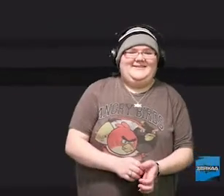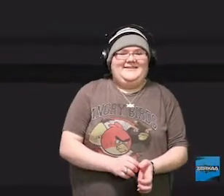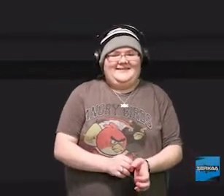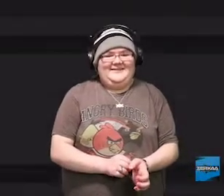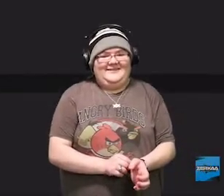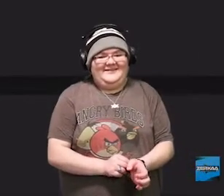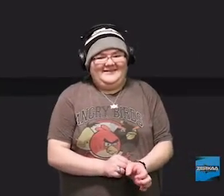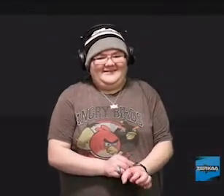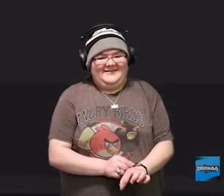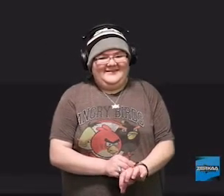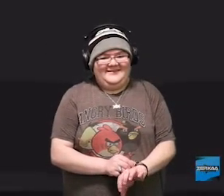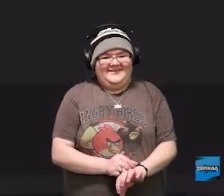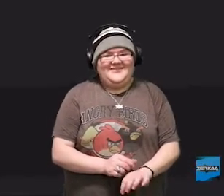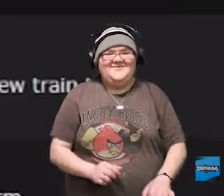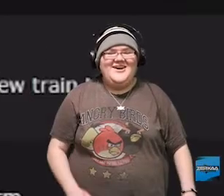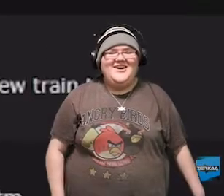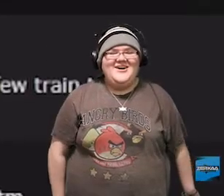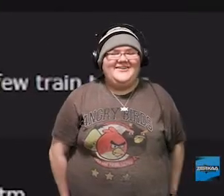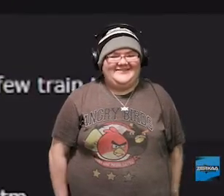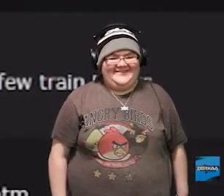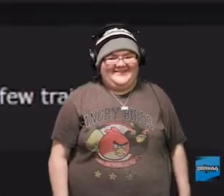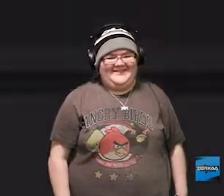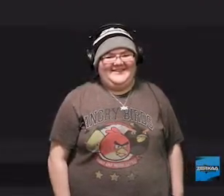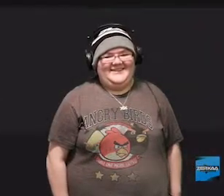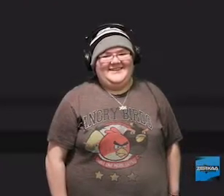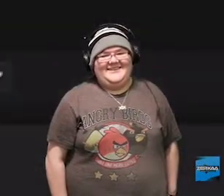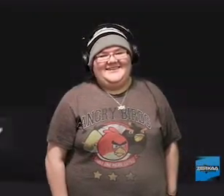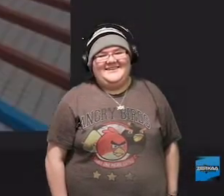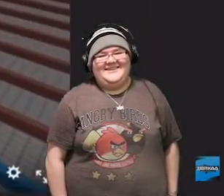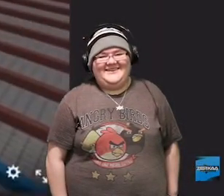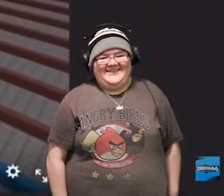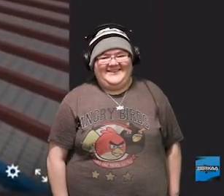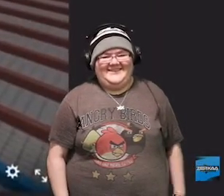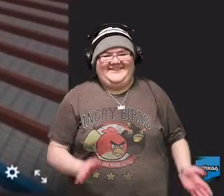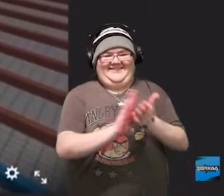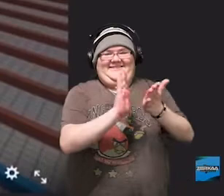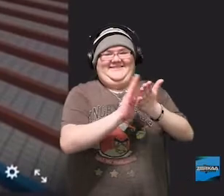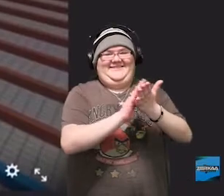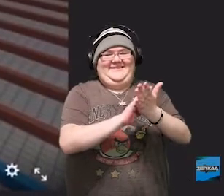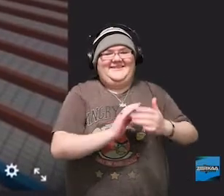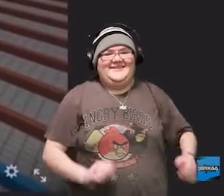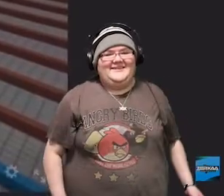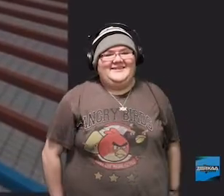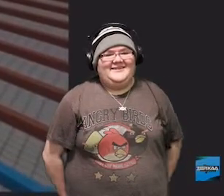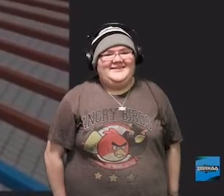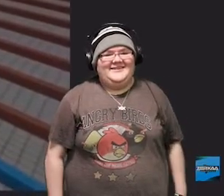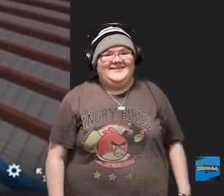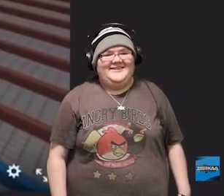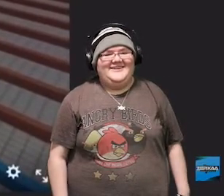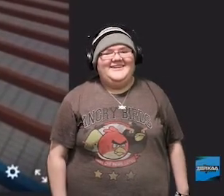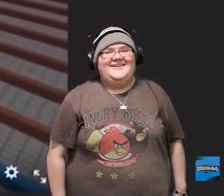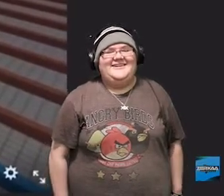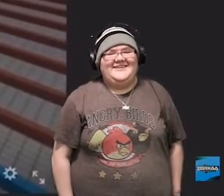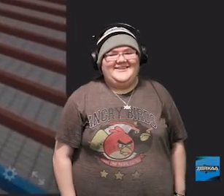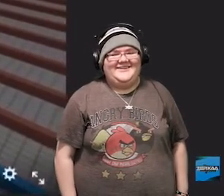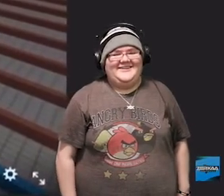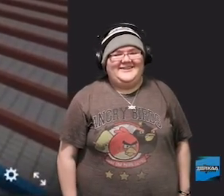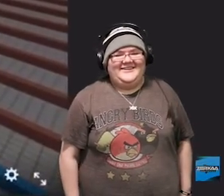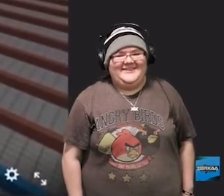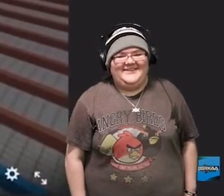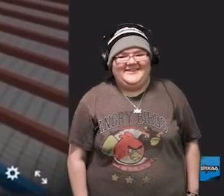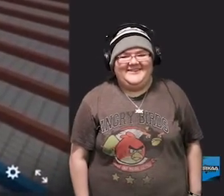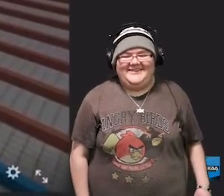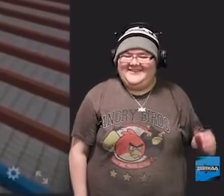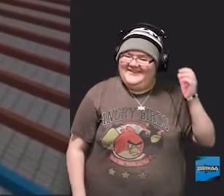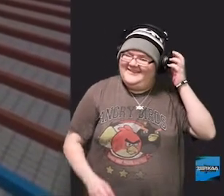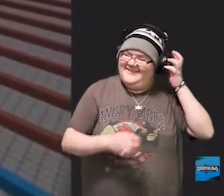That's sick. This is lit. Mill. This is mega lit. Yeah, exactly. Show him some love. You know what? I need to start doing what JD does. Let me hit you some upvotes. Can I approve